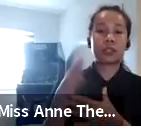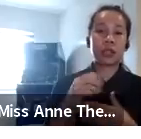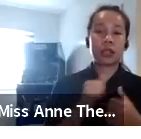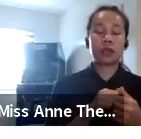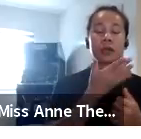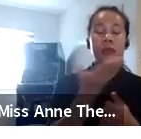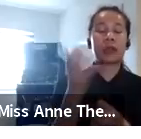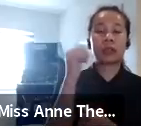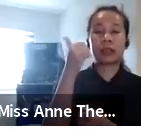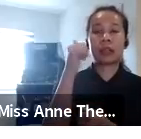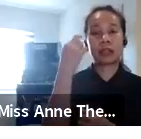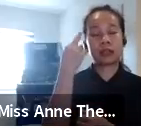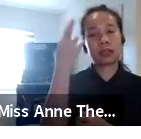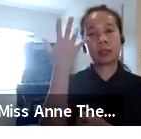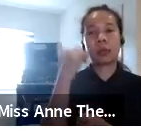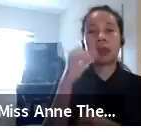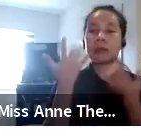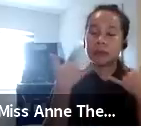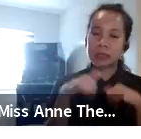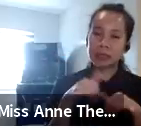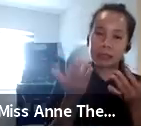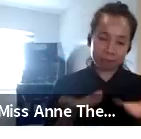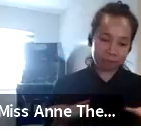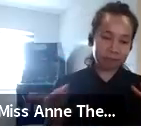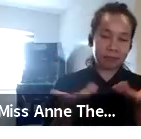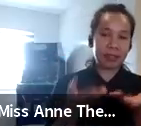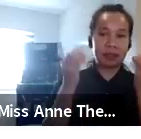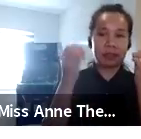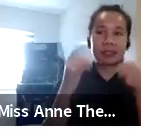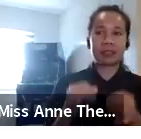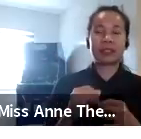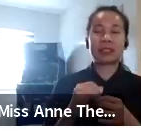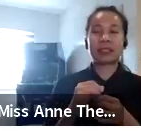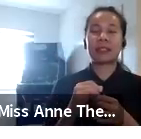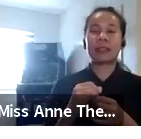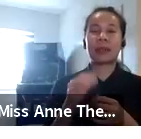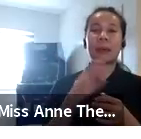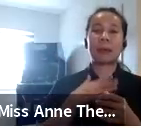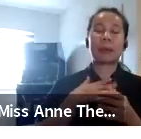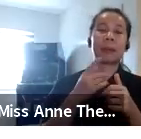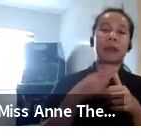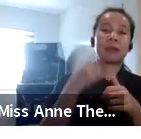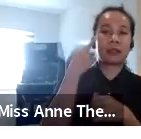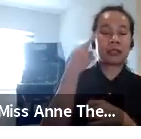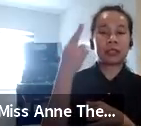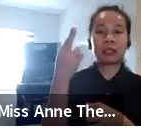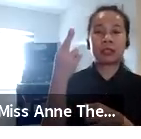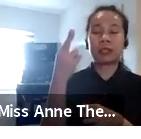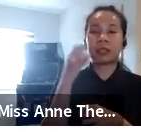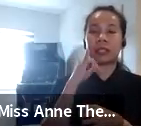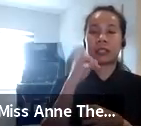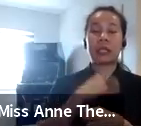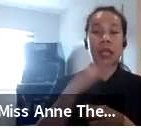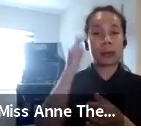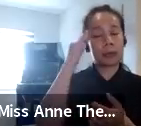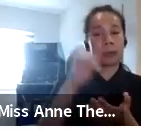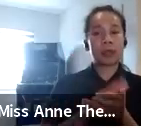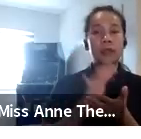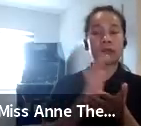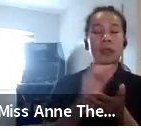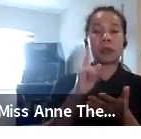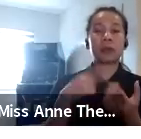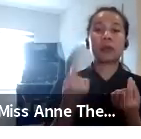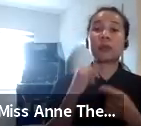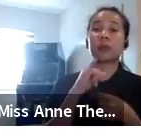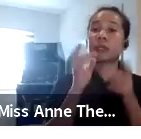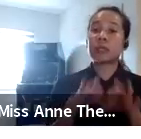reasons why I'm still here and teaching. My first reason would be, I believe that what we do is important